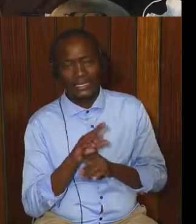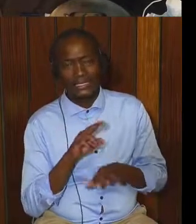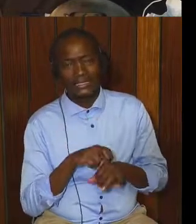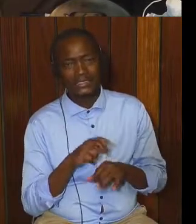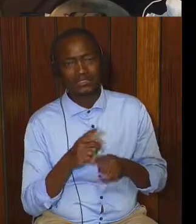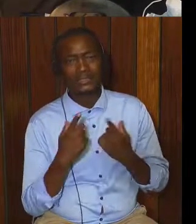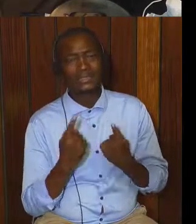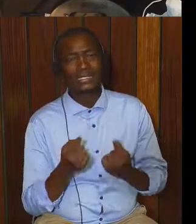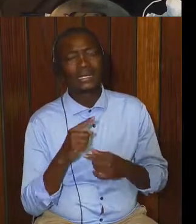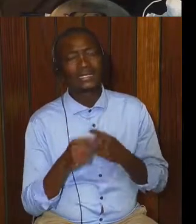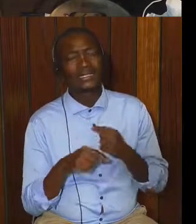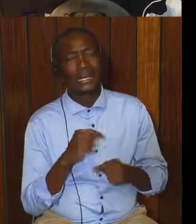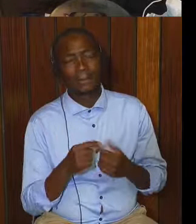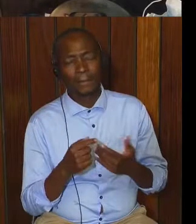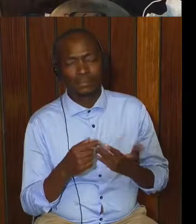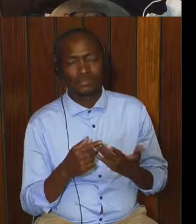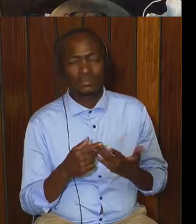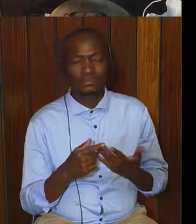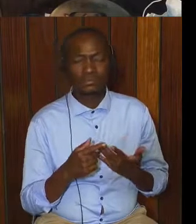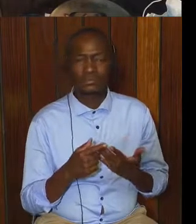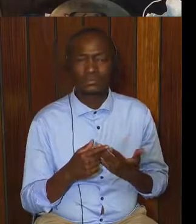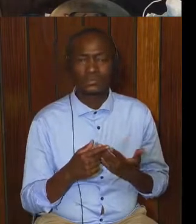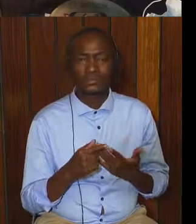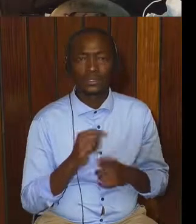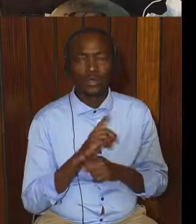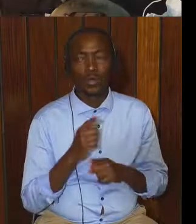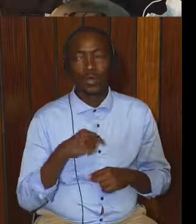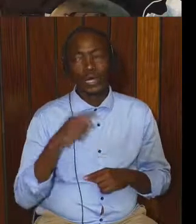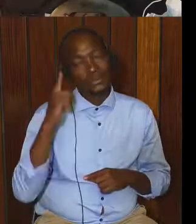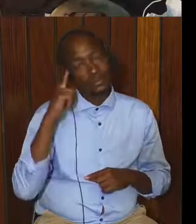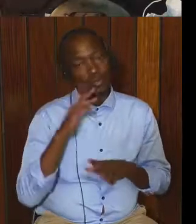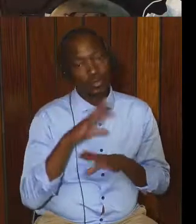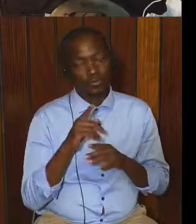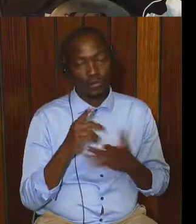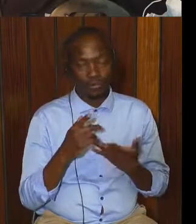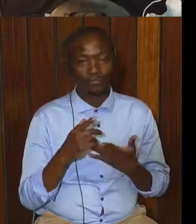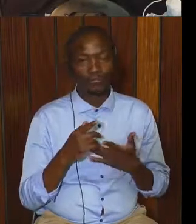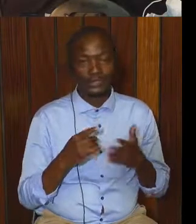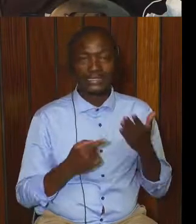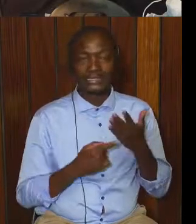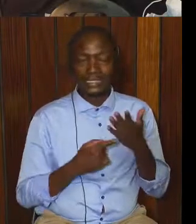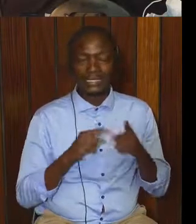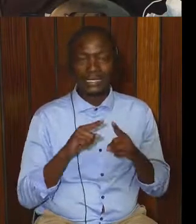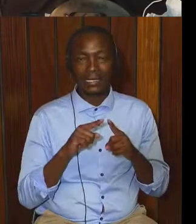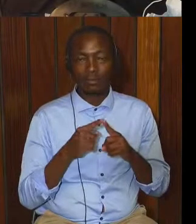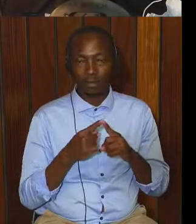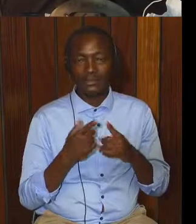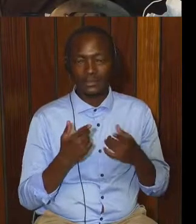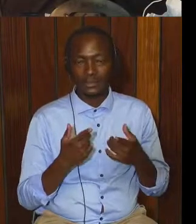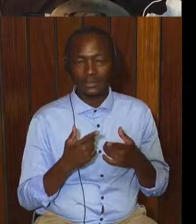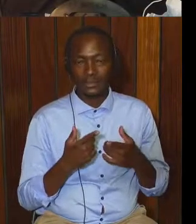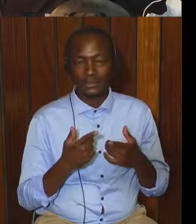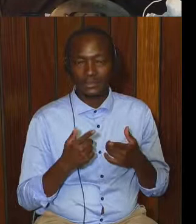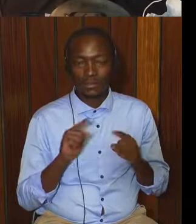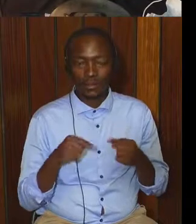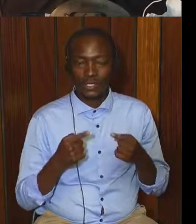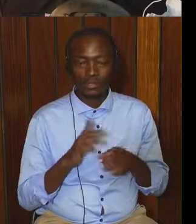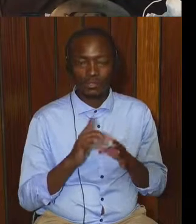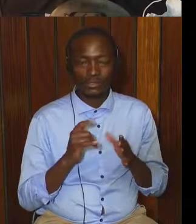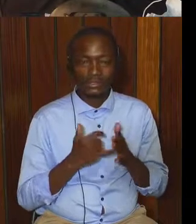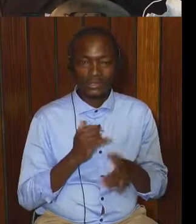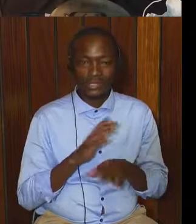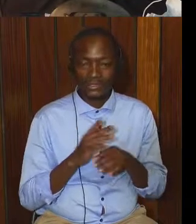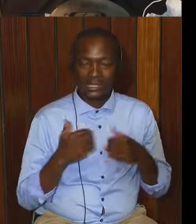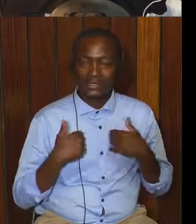be done in terms of the scoping, because what we thought from the technical point of view is that we cannot just start with